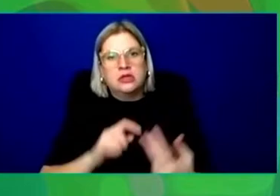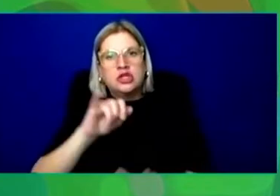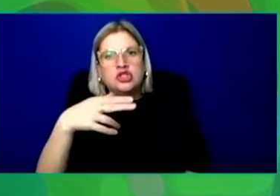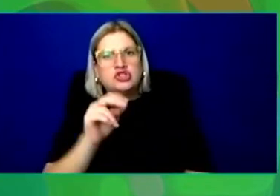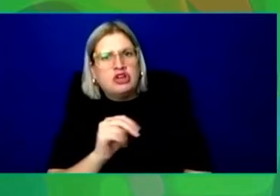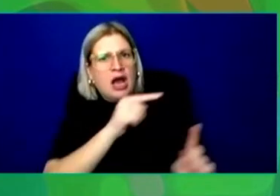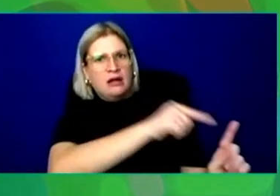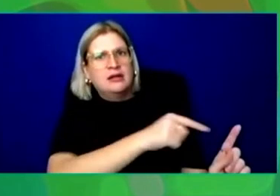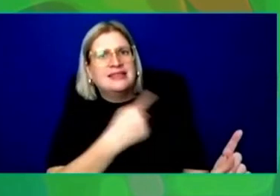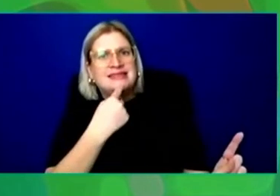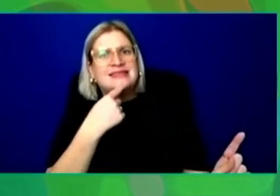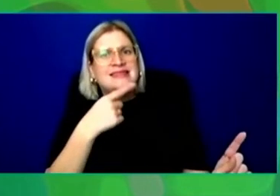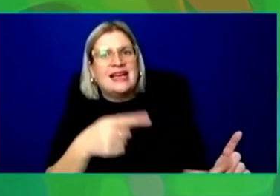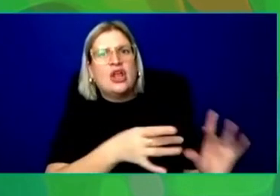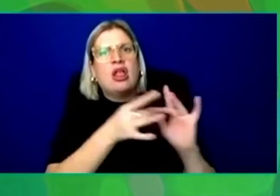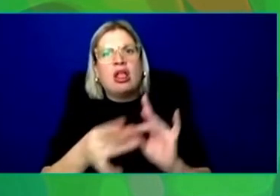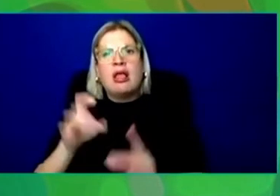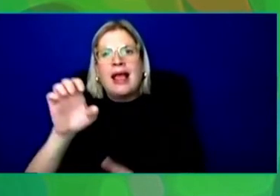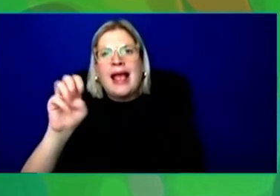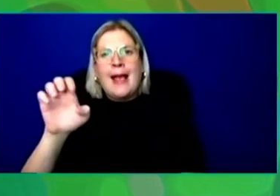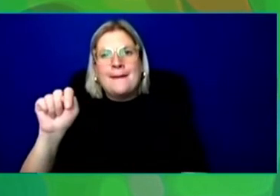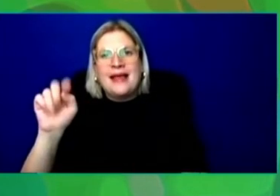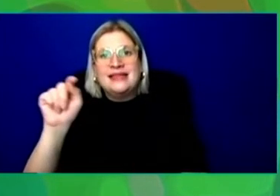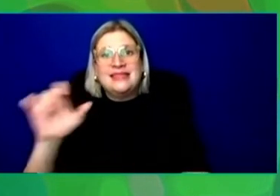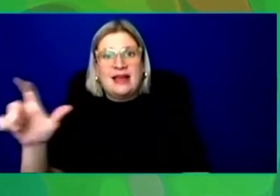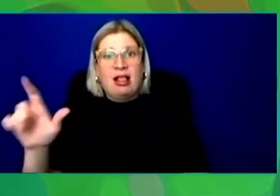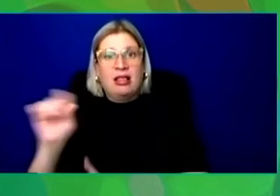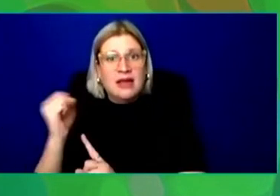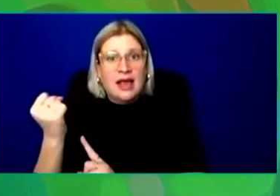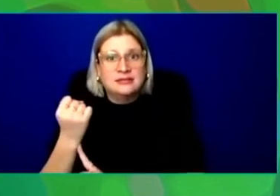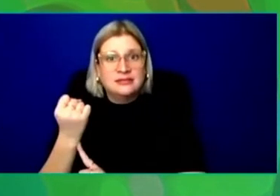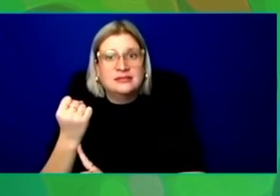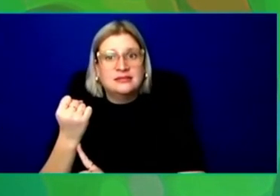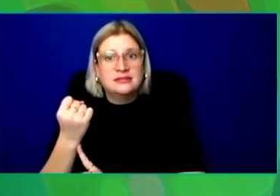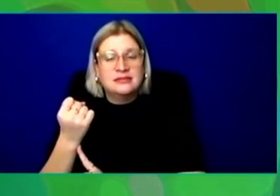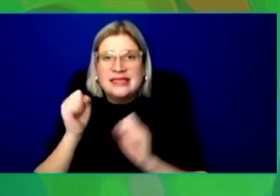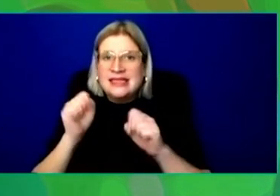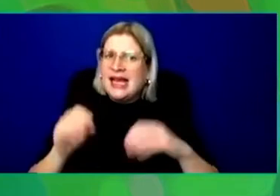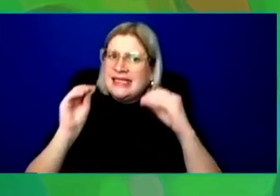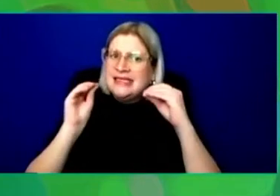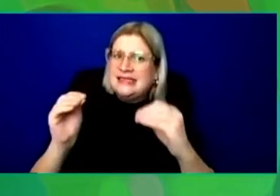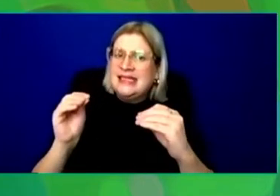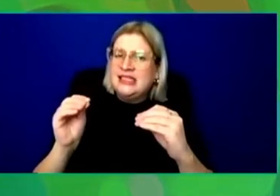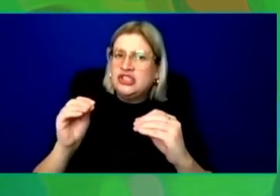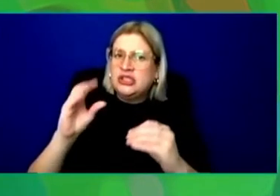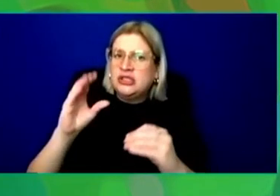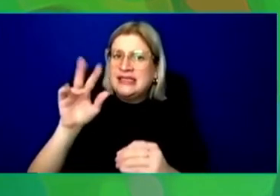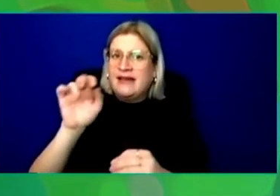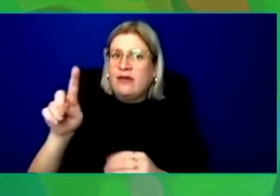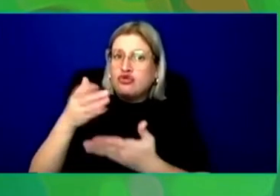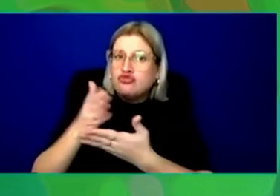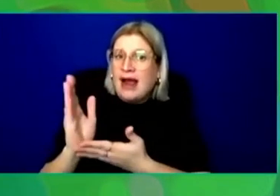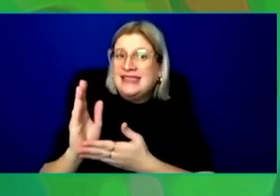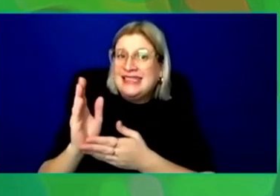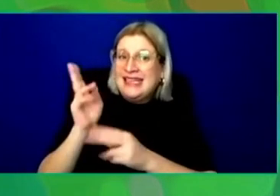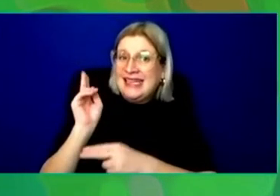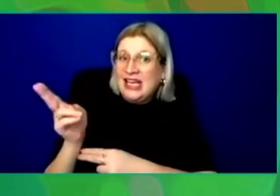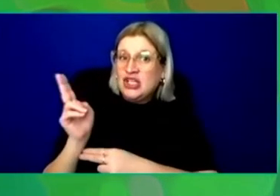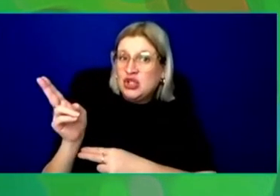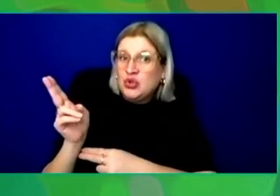piece that's dealing with the Emmett Till case. And so we can teach civil rights history and American history through